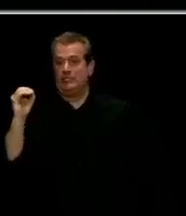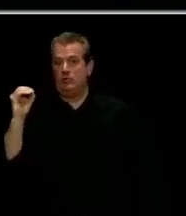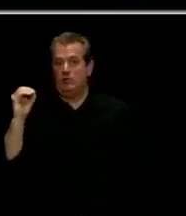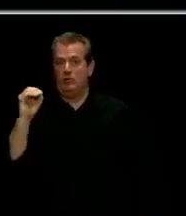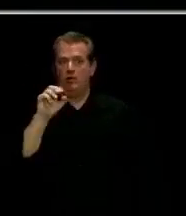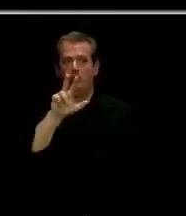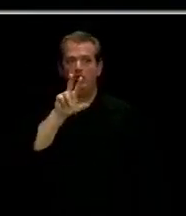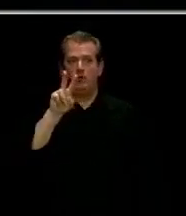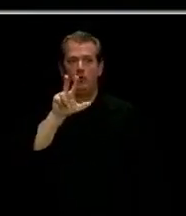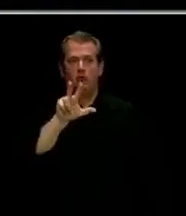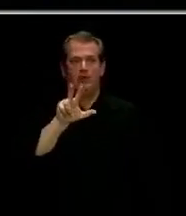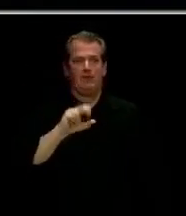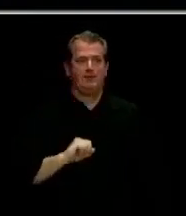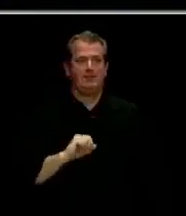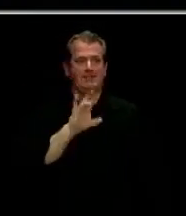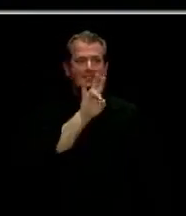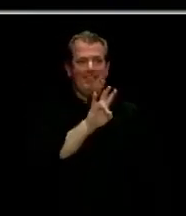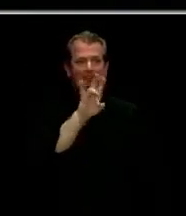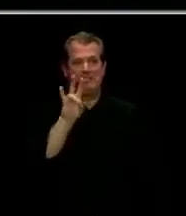7700323.